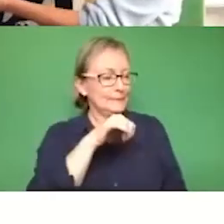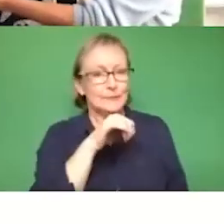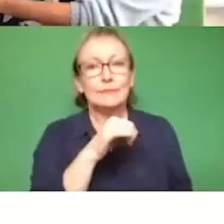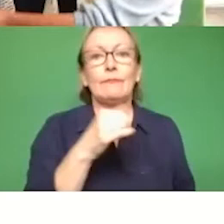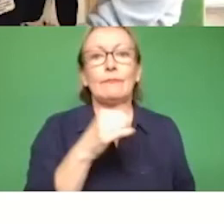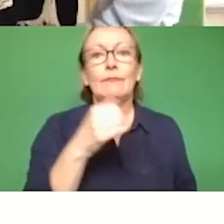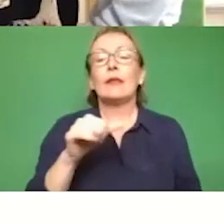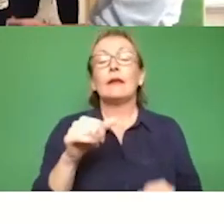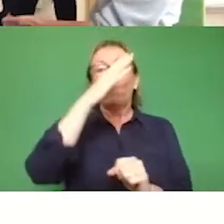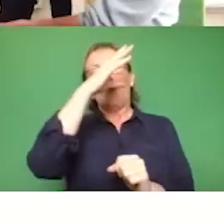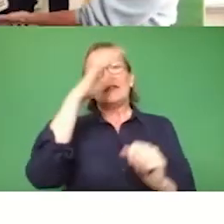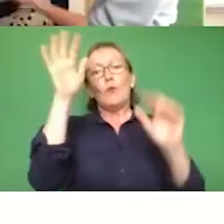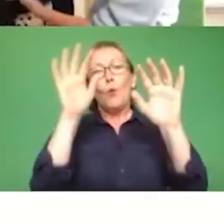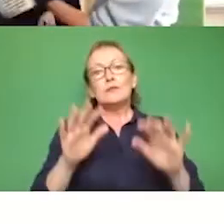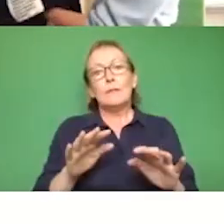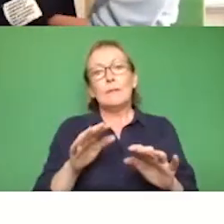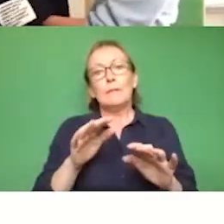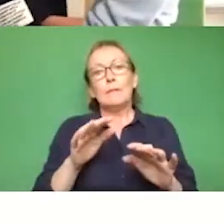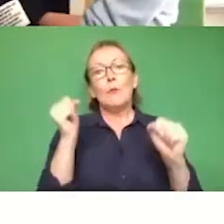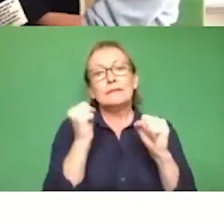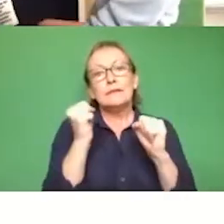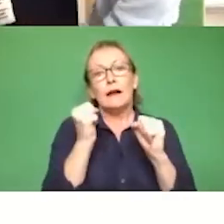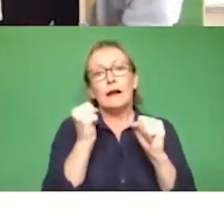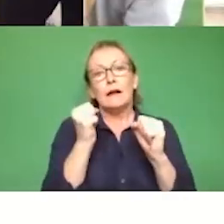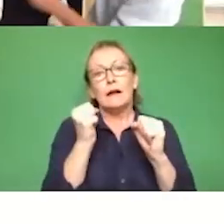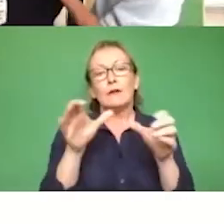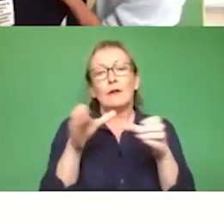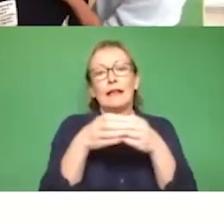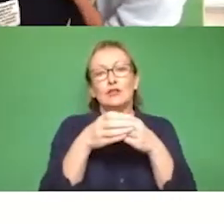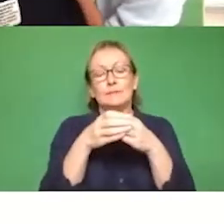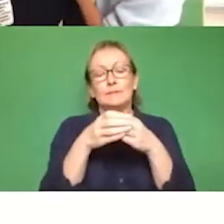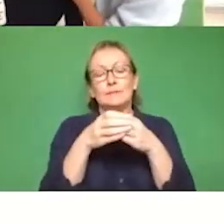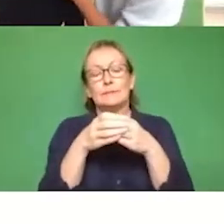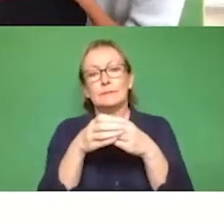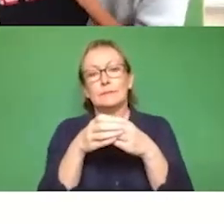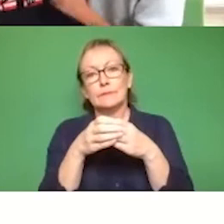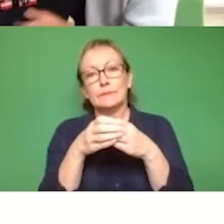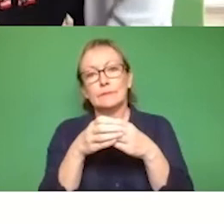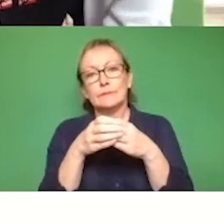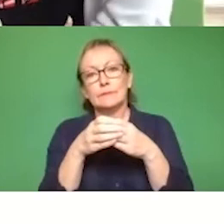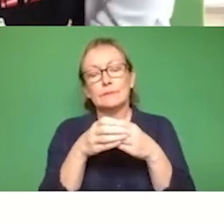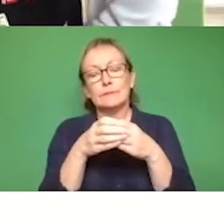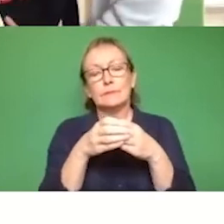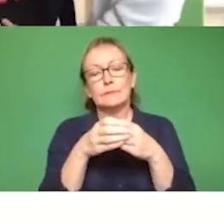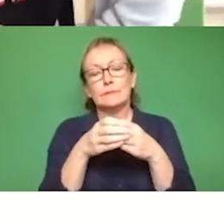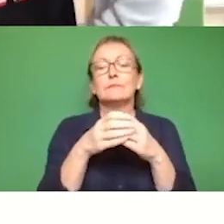and it's a hand knit, and Di Gilpin has created the cat